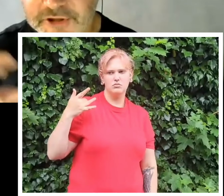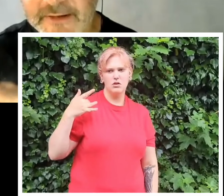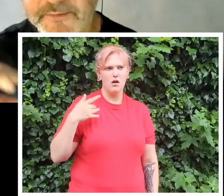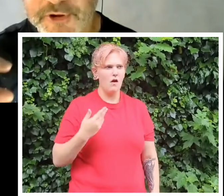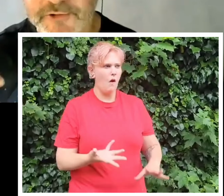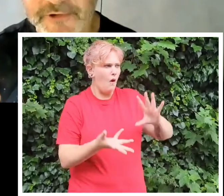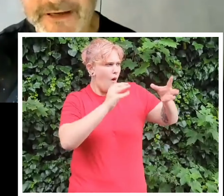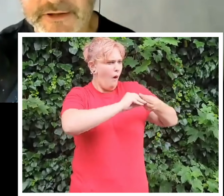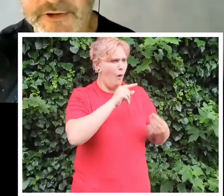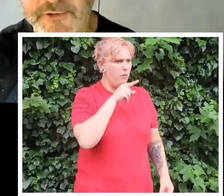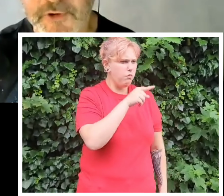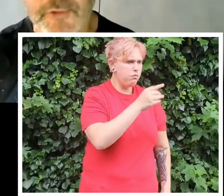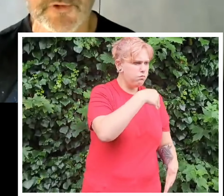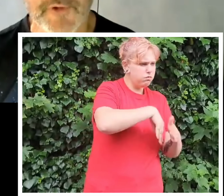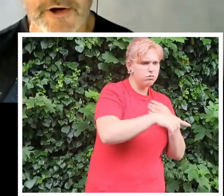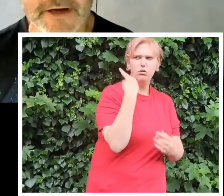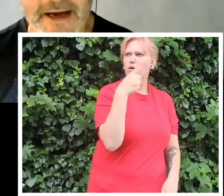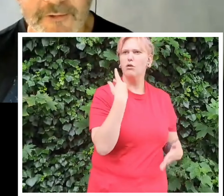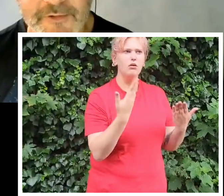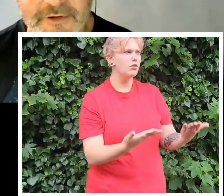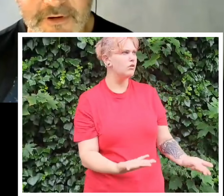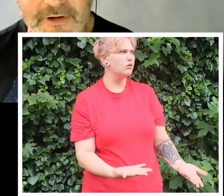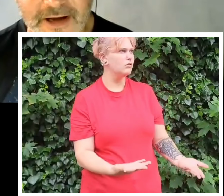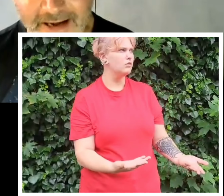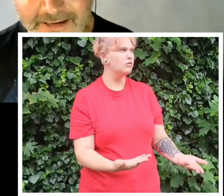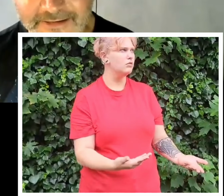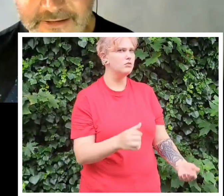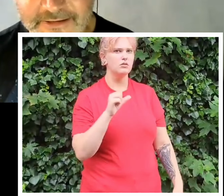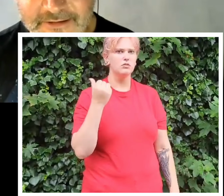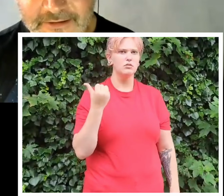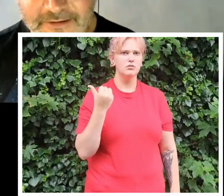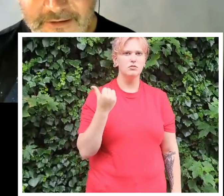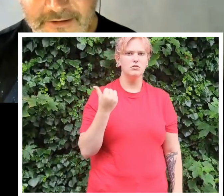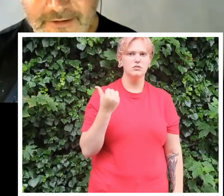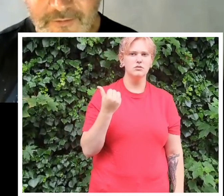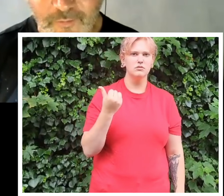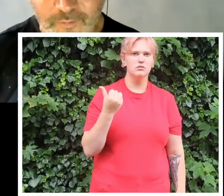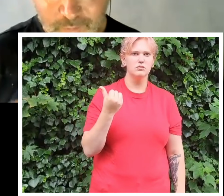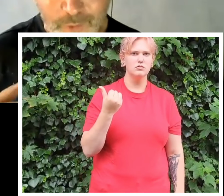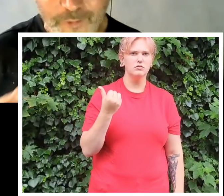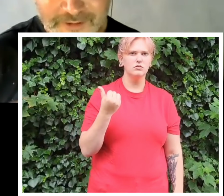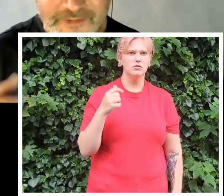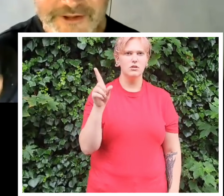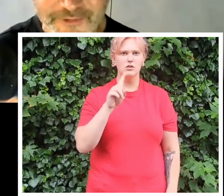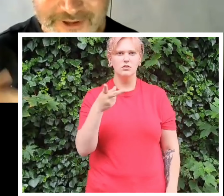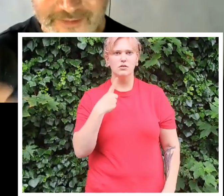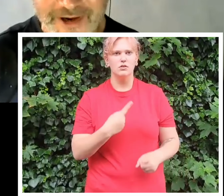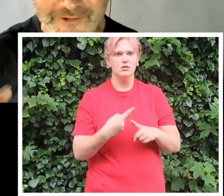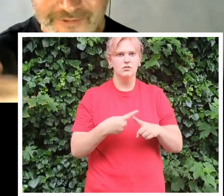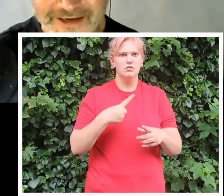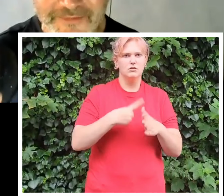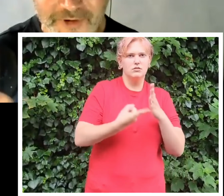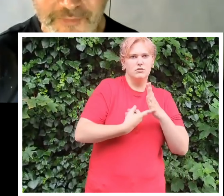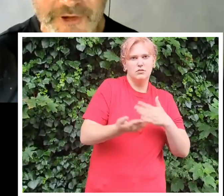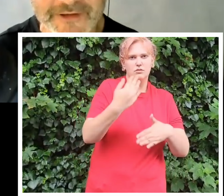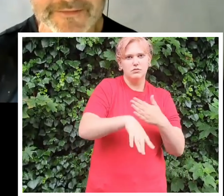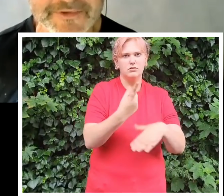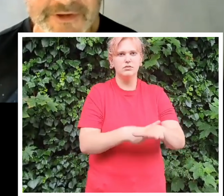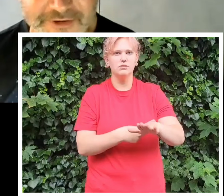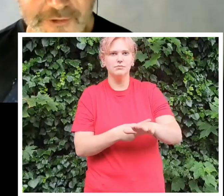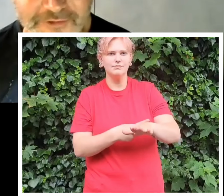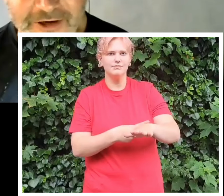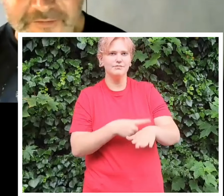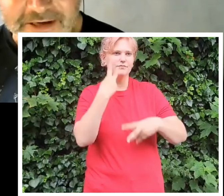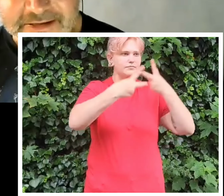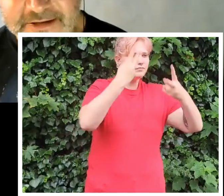that have shaped you into who you are now and what we're going to be talking about in a moment,